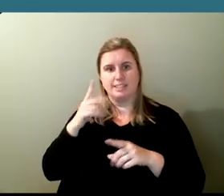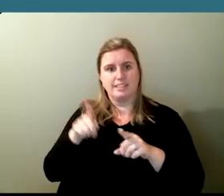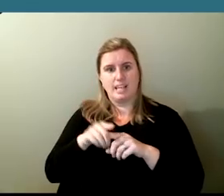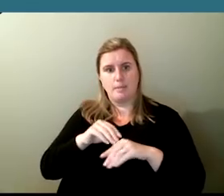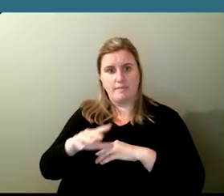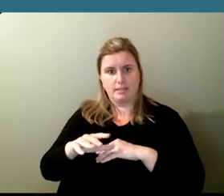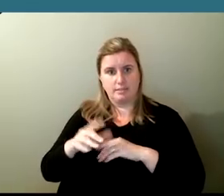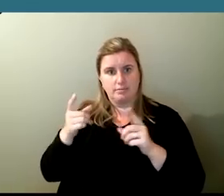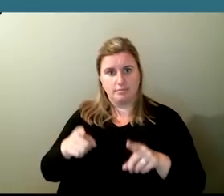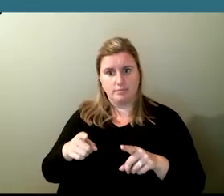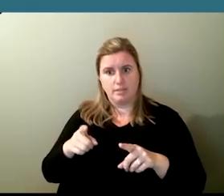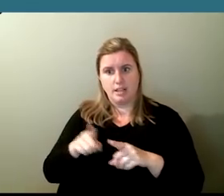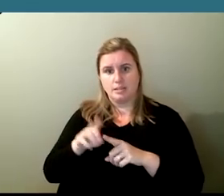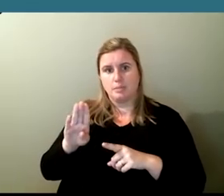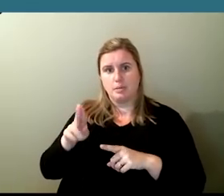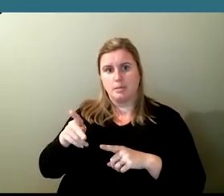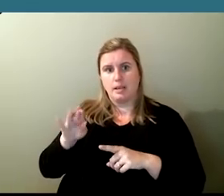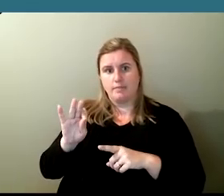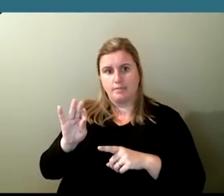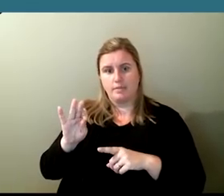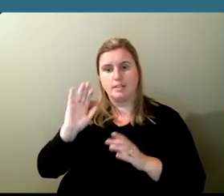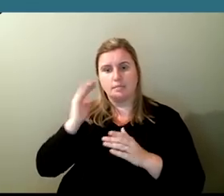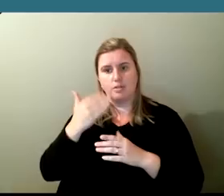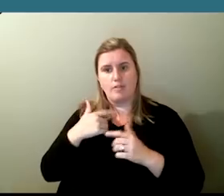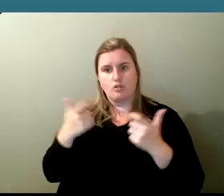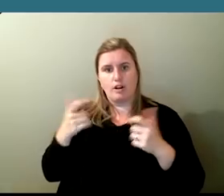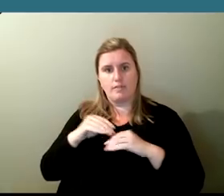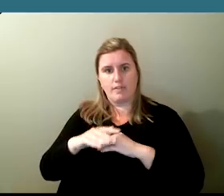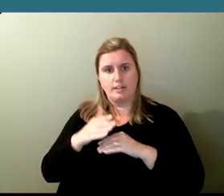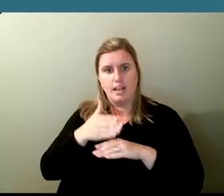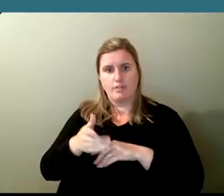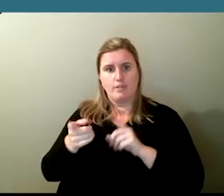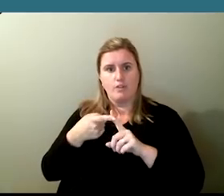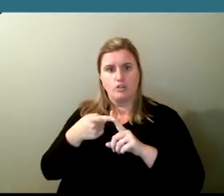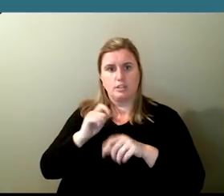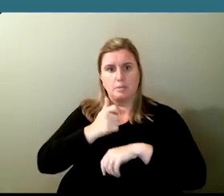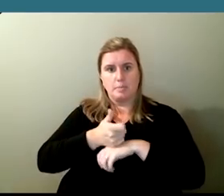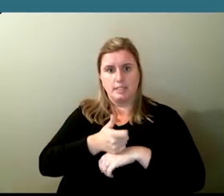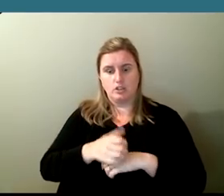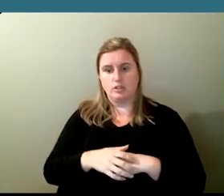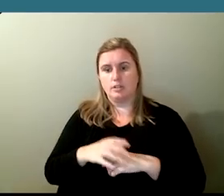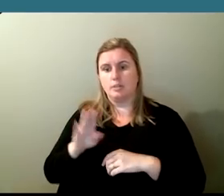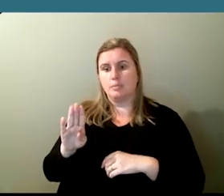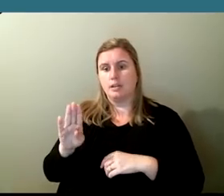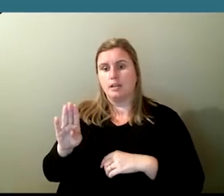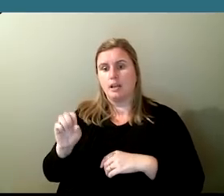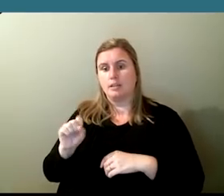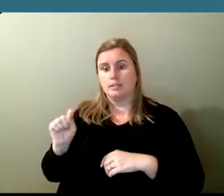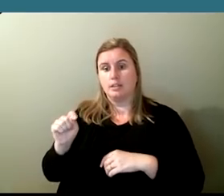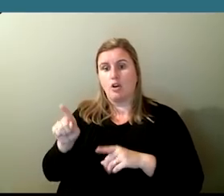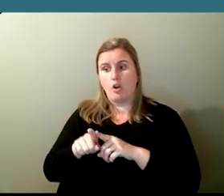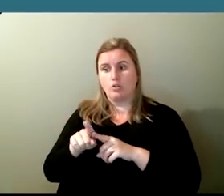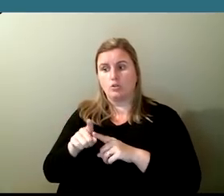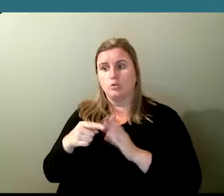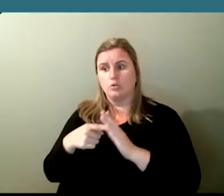whereas BPF, appeared to have a greater effect after first implementation. BST also showing